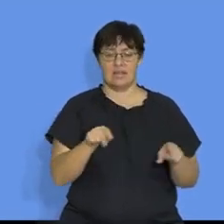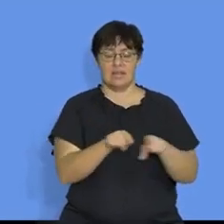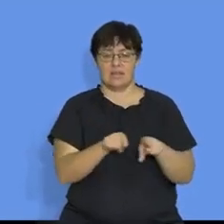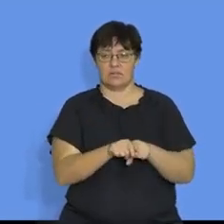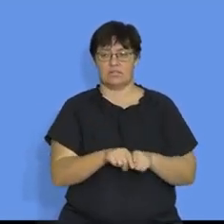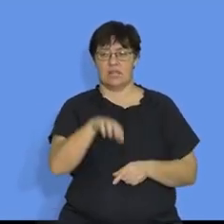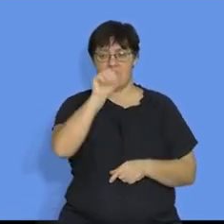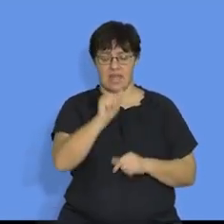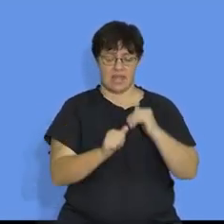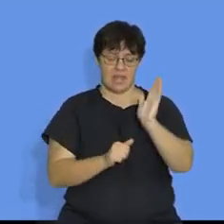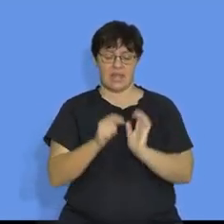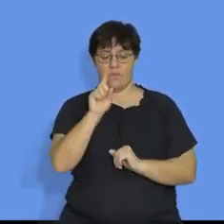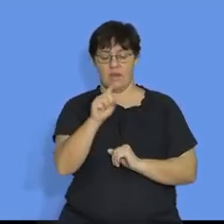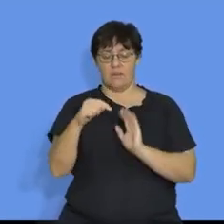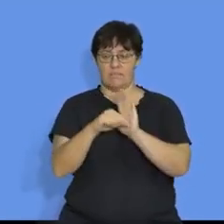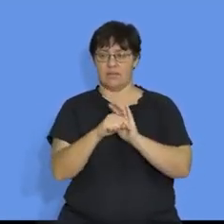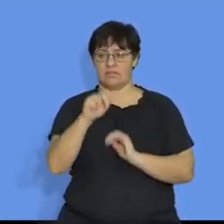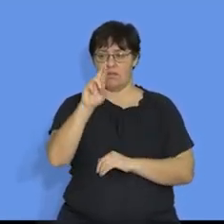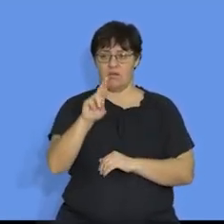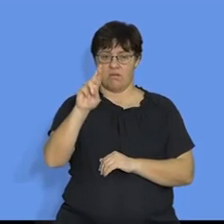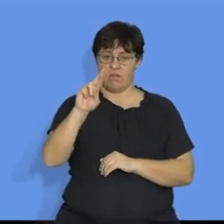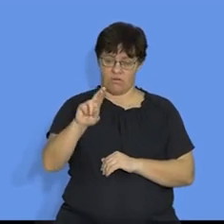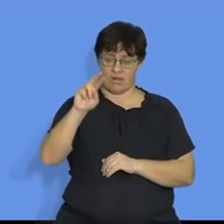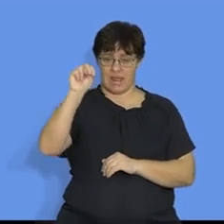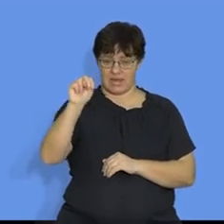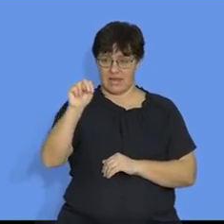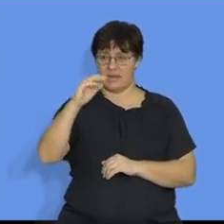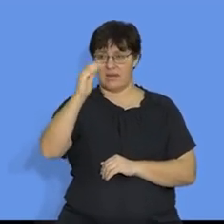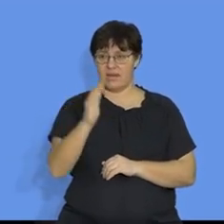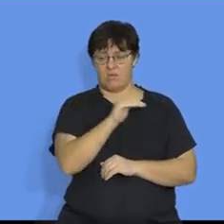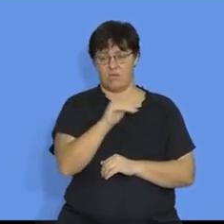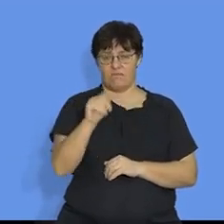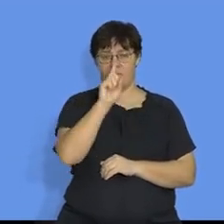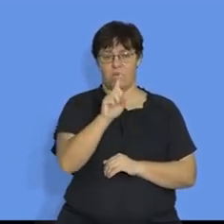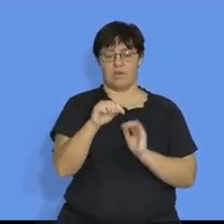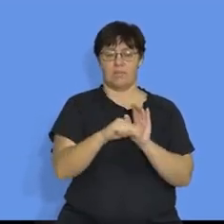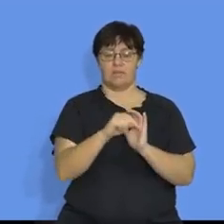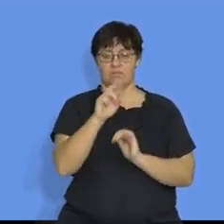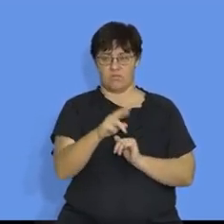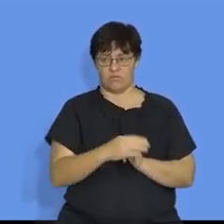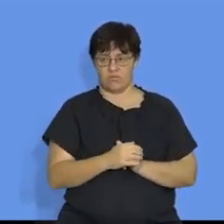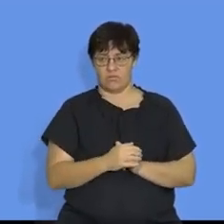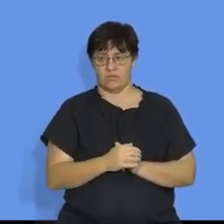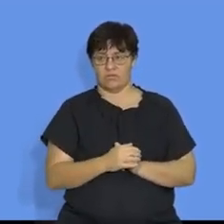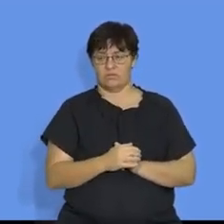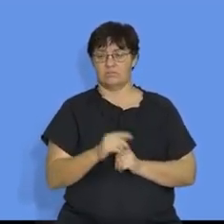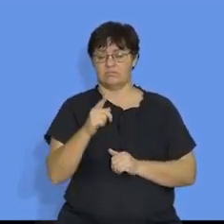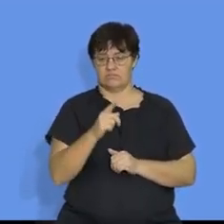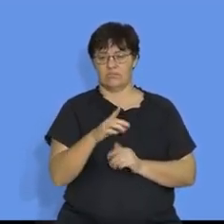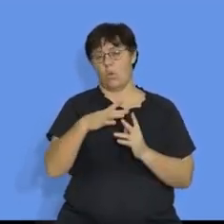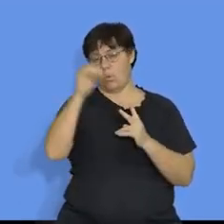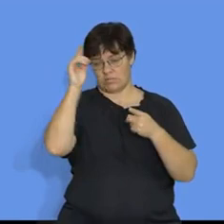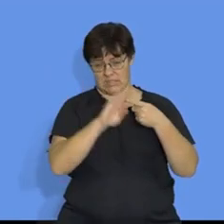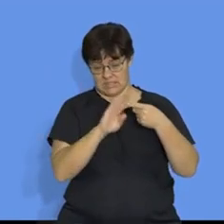is equal to a times 1 minus rn over 1 minus r. So this is one